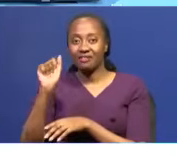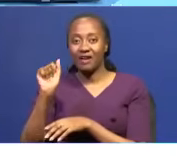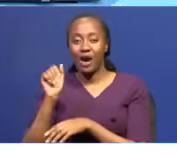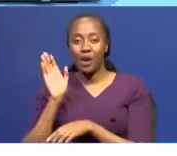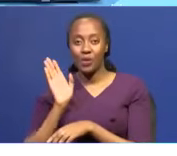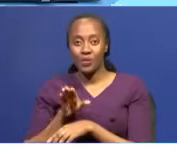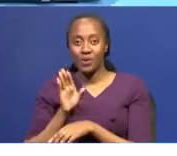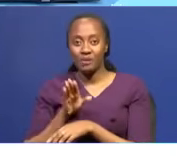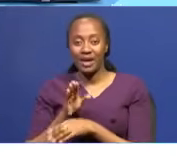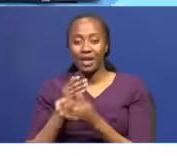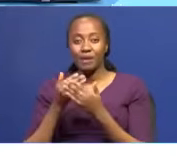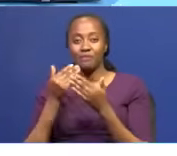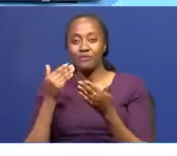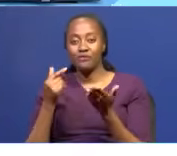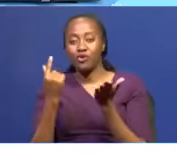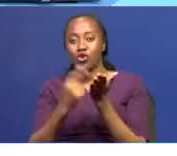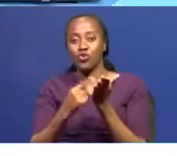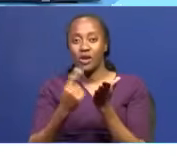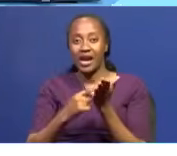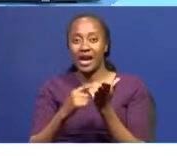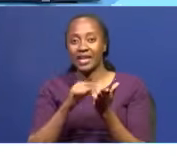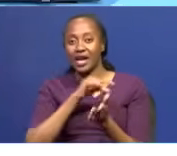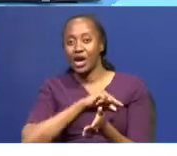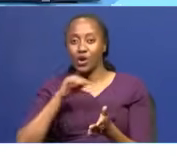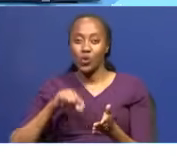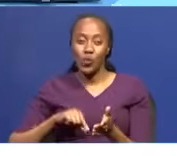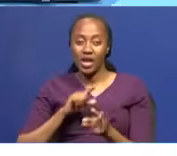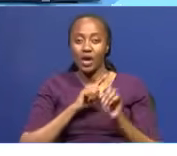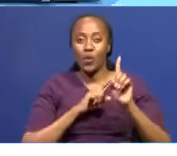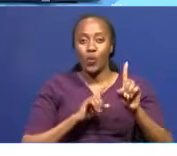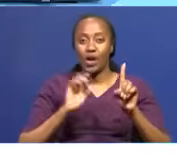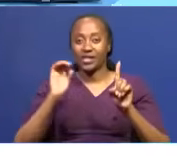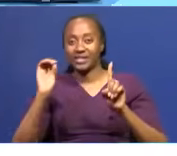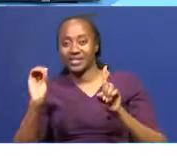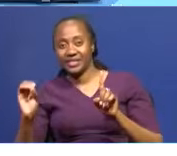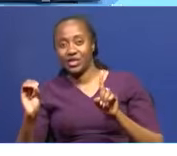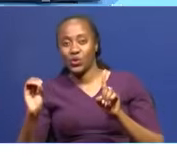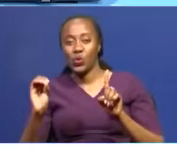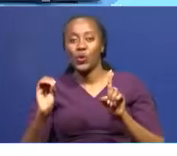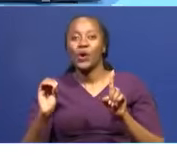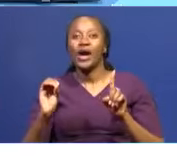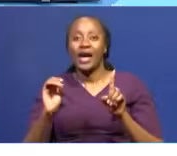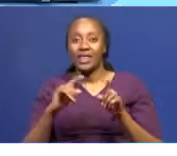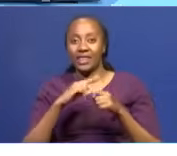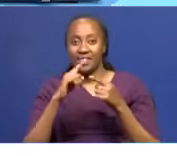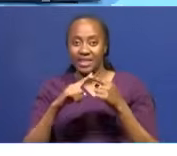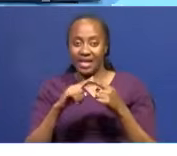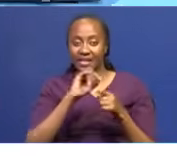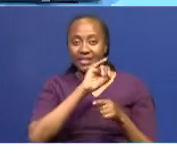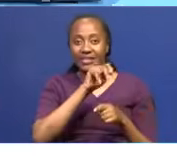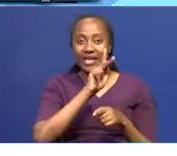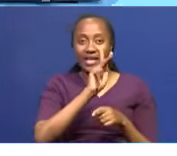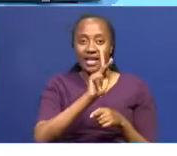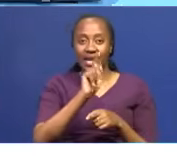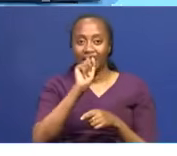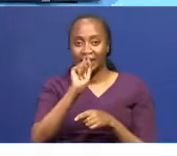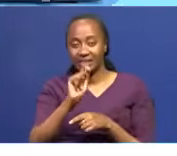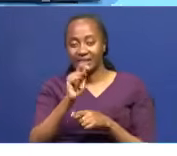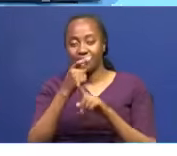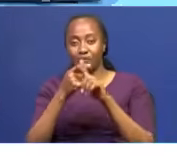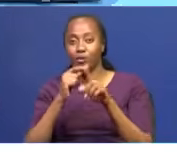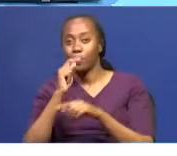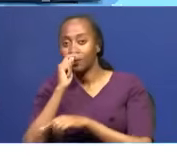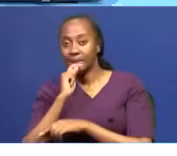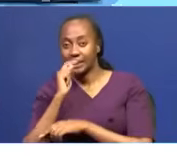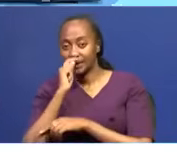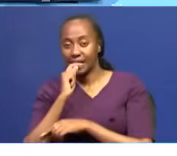out Kampala Queens 1-0 in the third playoff as JKT Queens from Tanzania